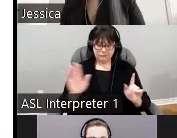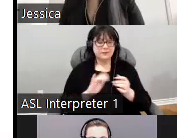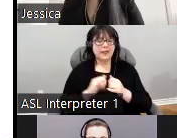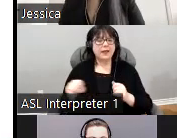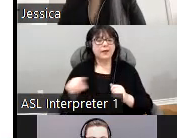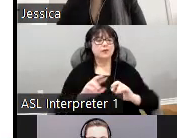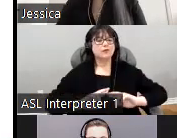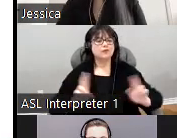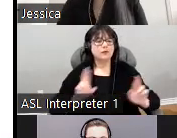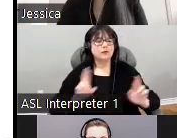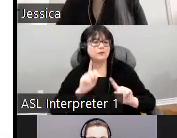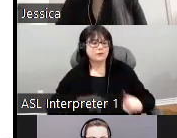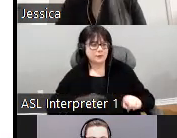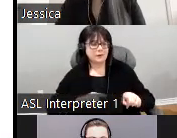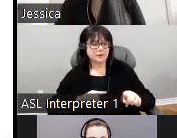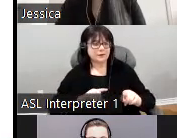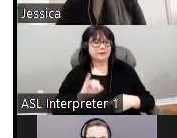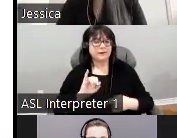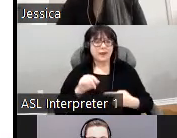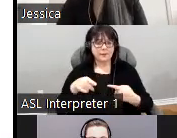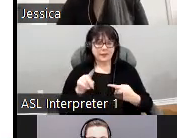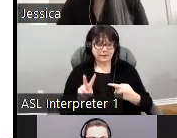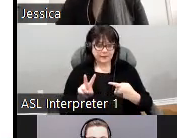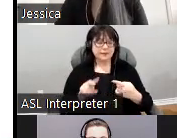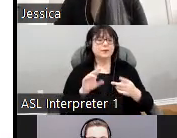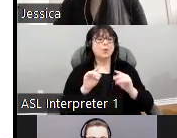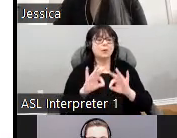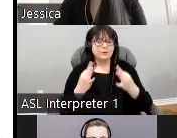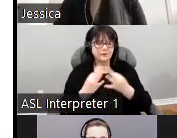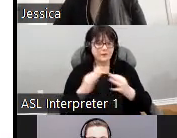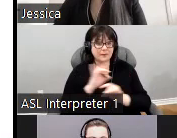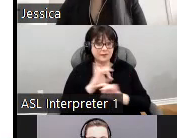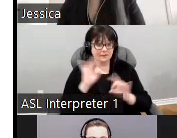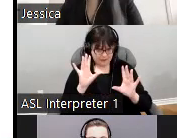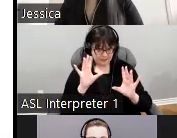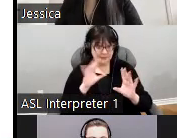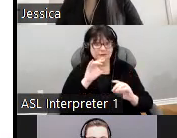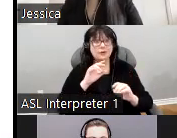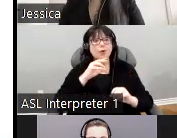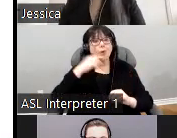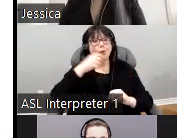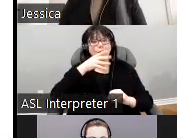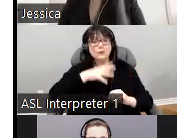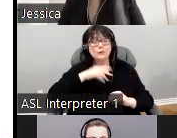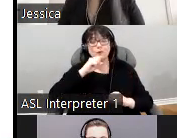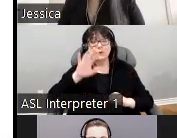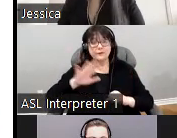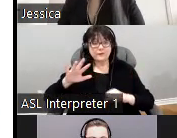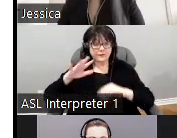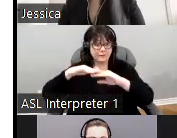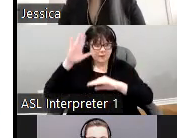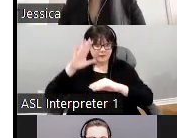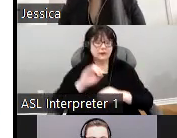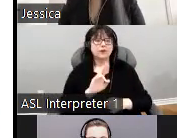and family violence in older women aged 55 plus, using screening and intervention tools.